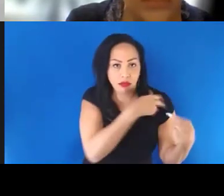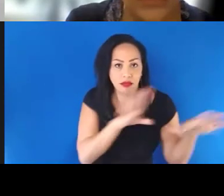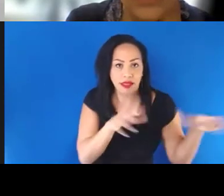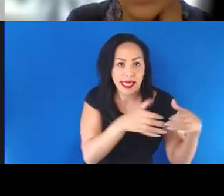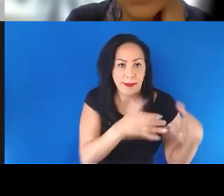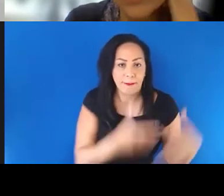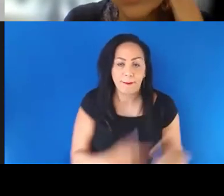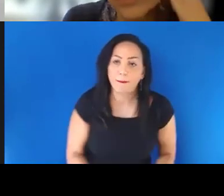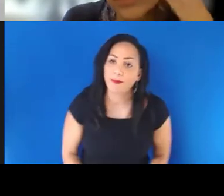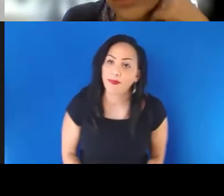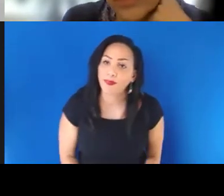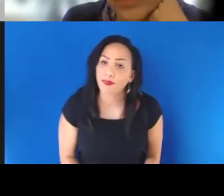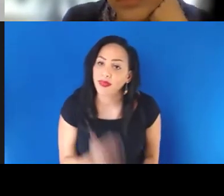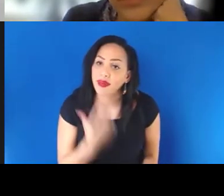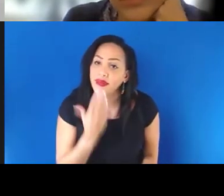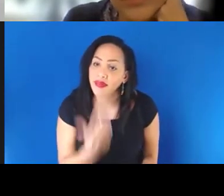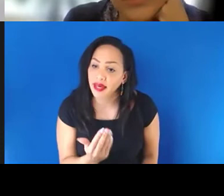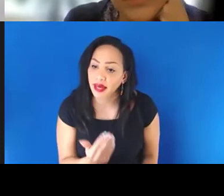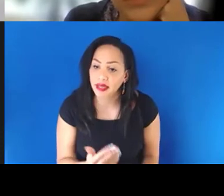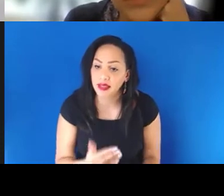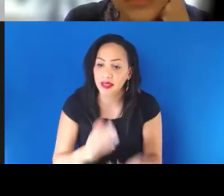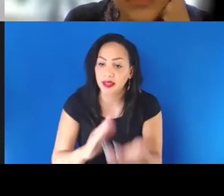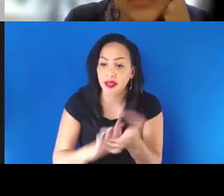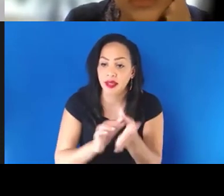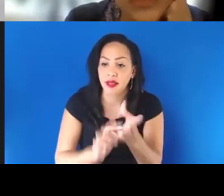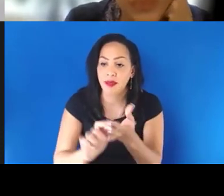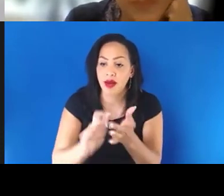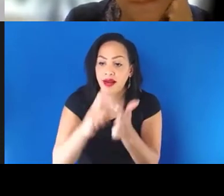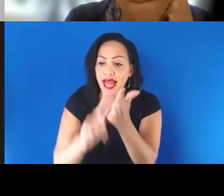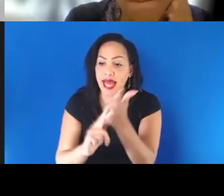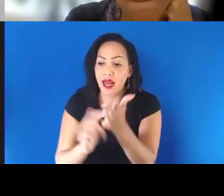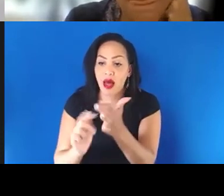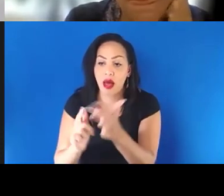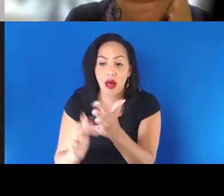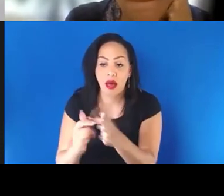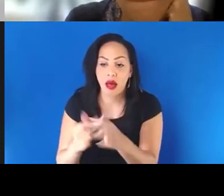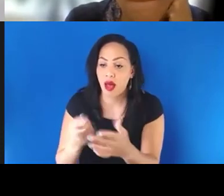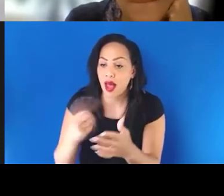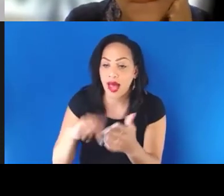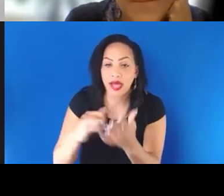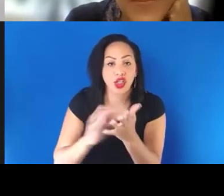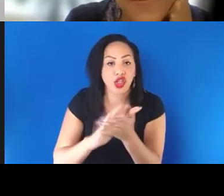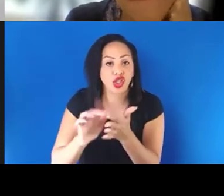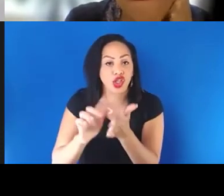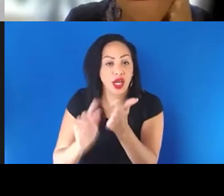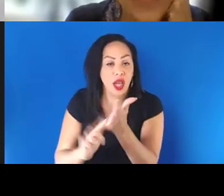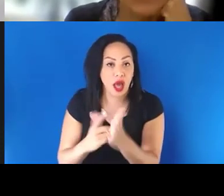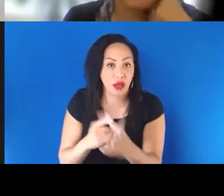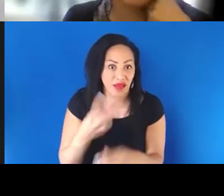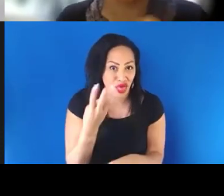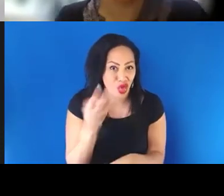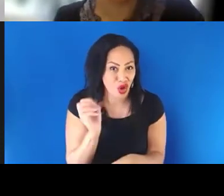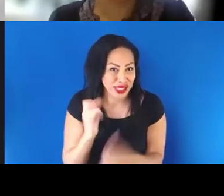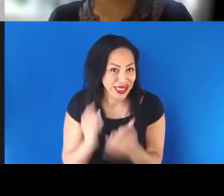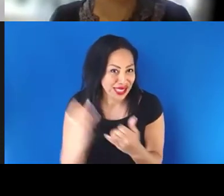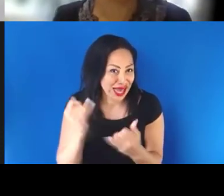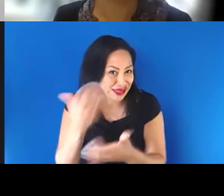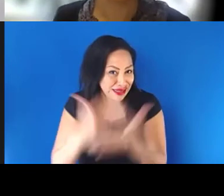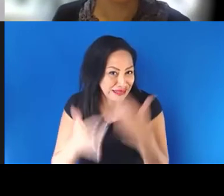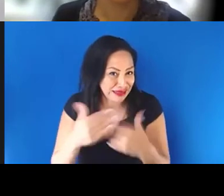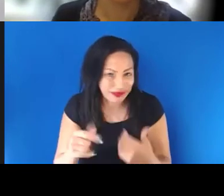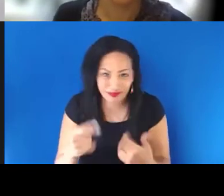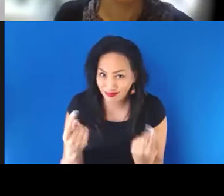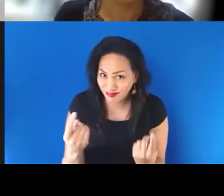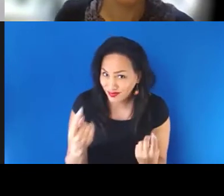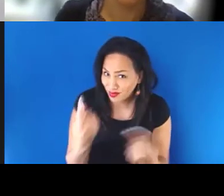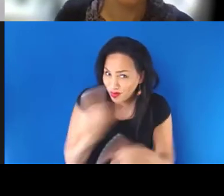Joanne. I'd like to invite Maria Elena and Sheila to perhaps give us 30 seconds, bearing in mind that we are on the hour and somebody's going to pull the plug